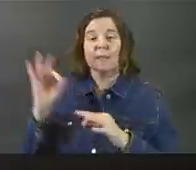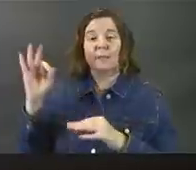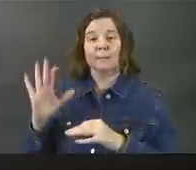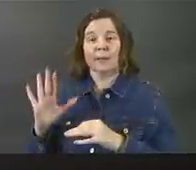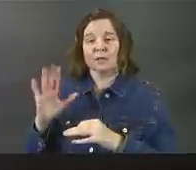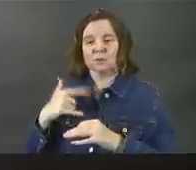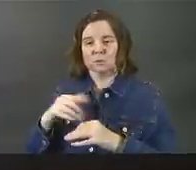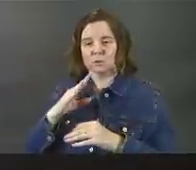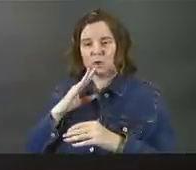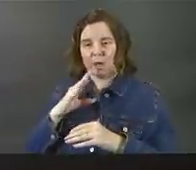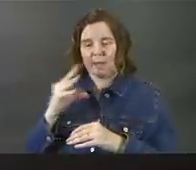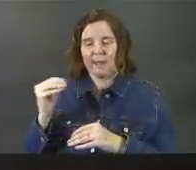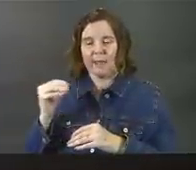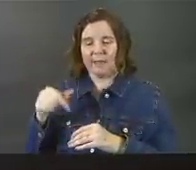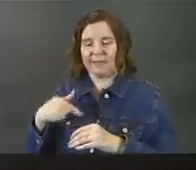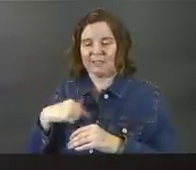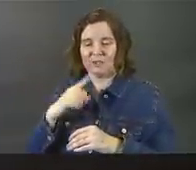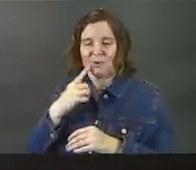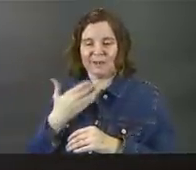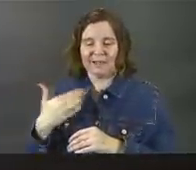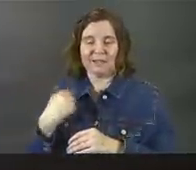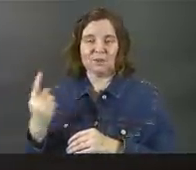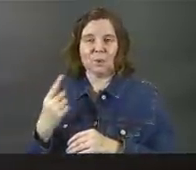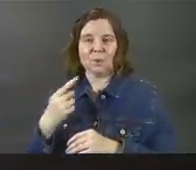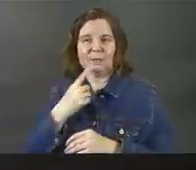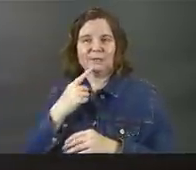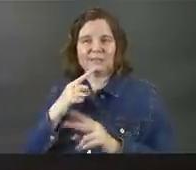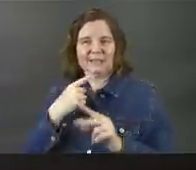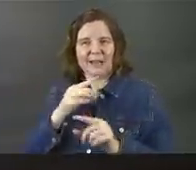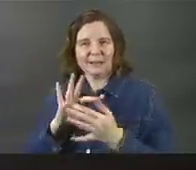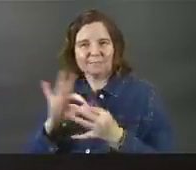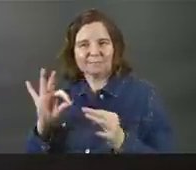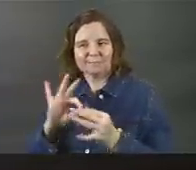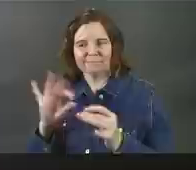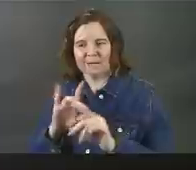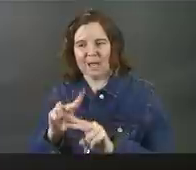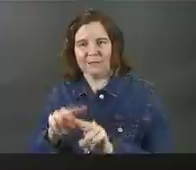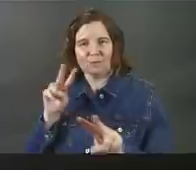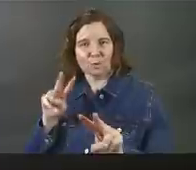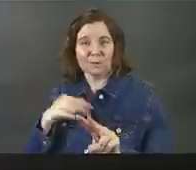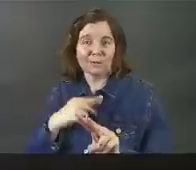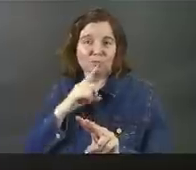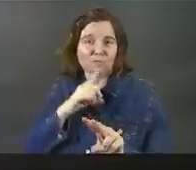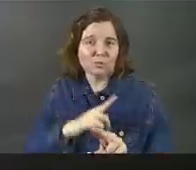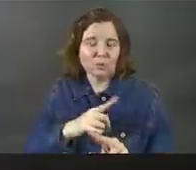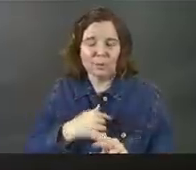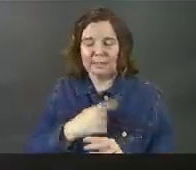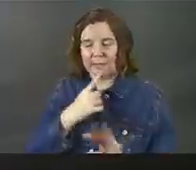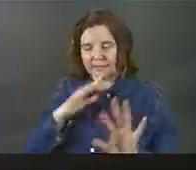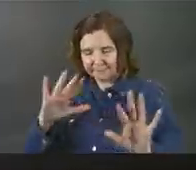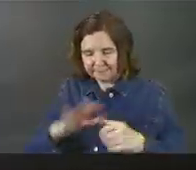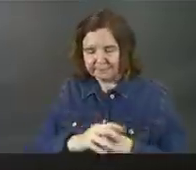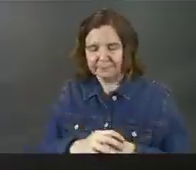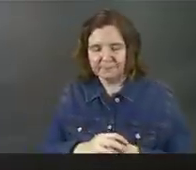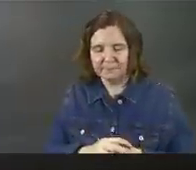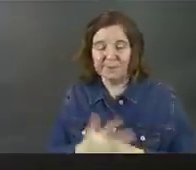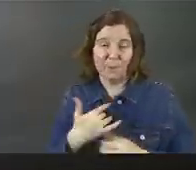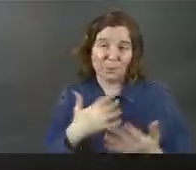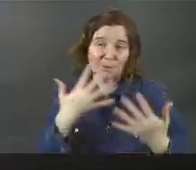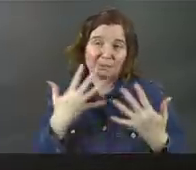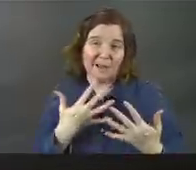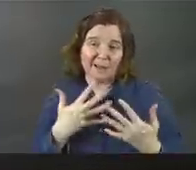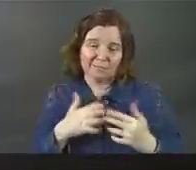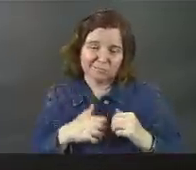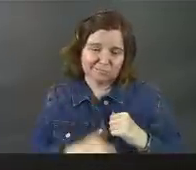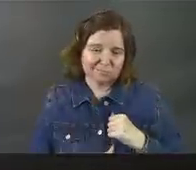pastor was talking, and this is sort of the thing that's always said at funerals, and it's so good and it's so true. Where, you know, he said, you know, we're sad right